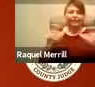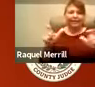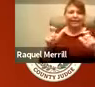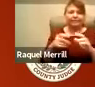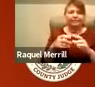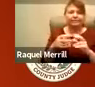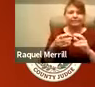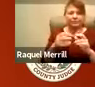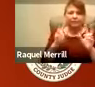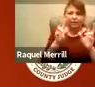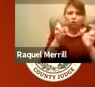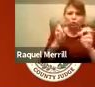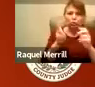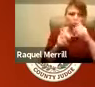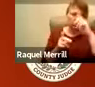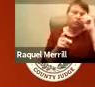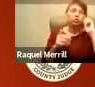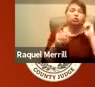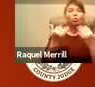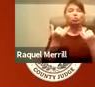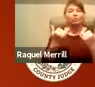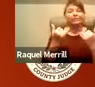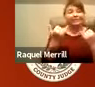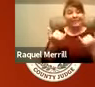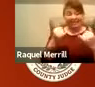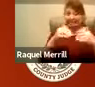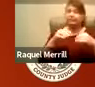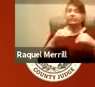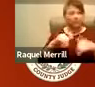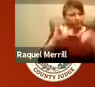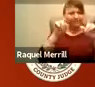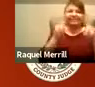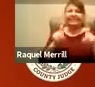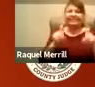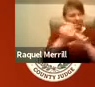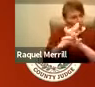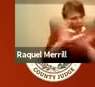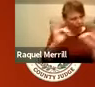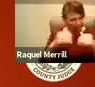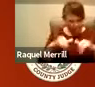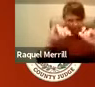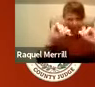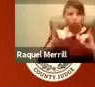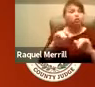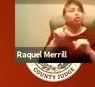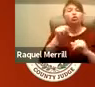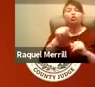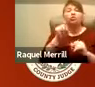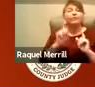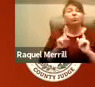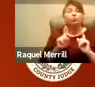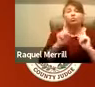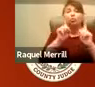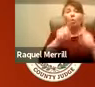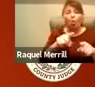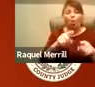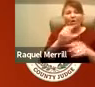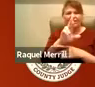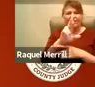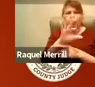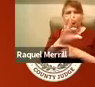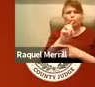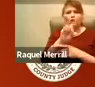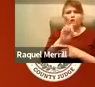today, testing is going on free. All you have to do is drop by here at the Richard